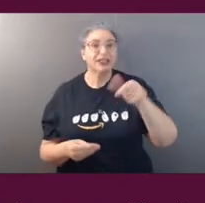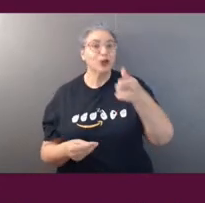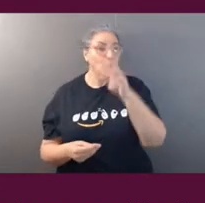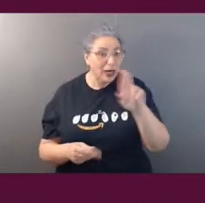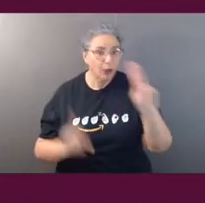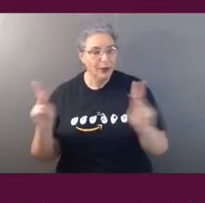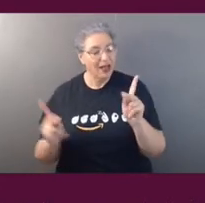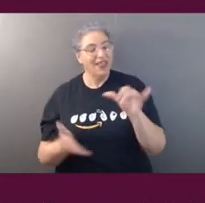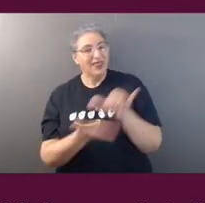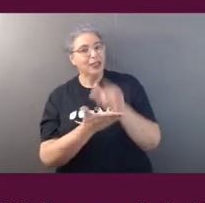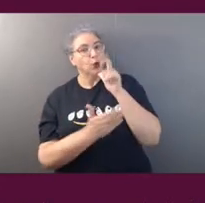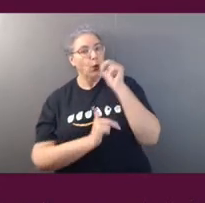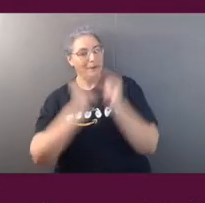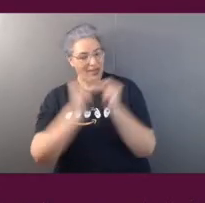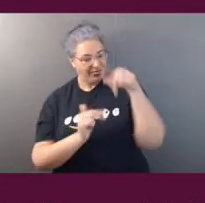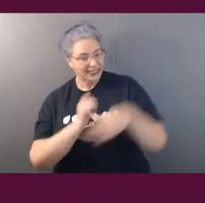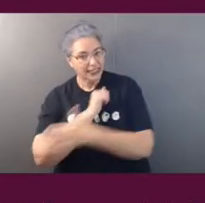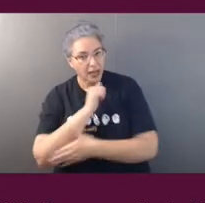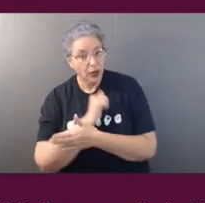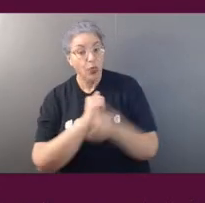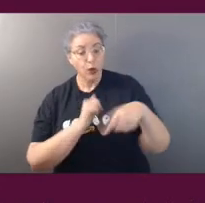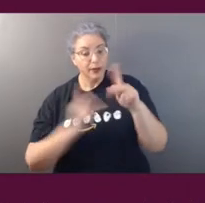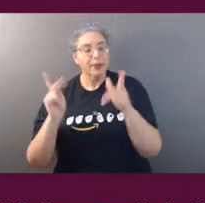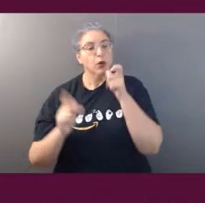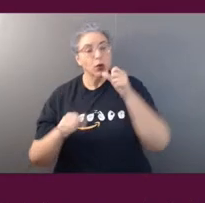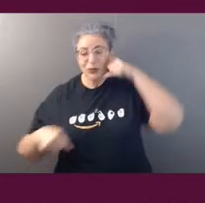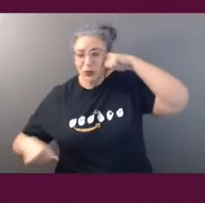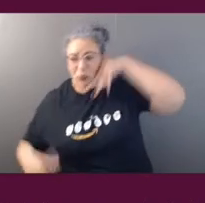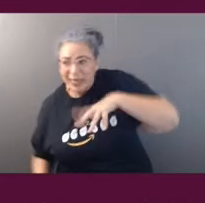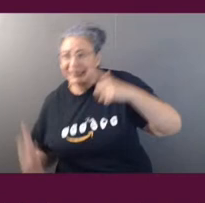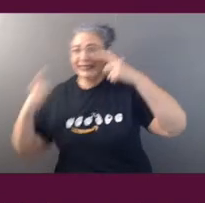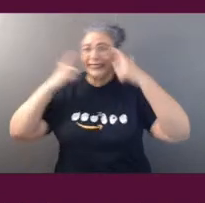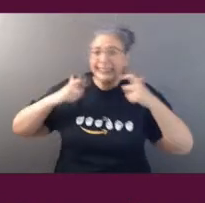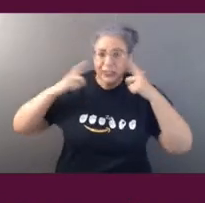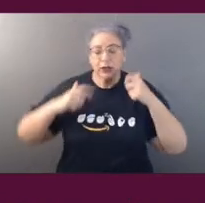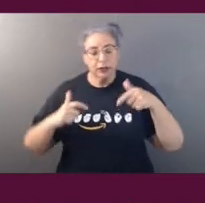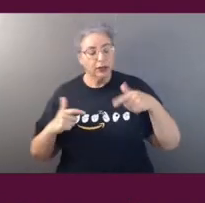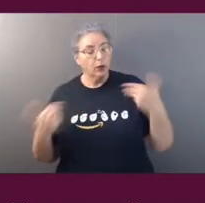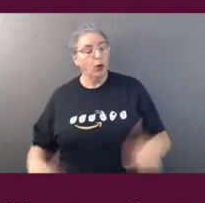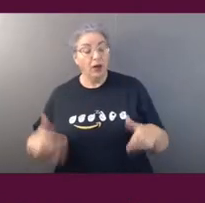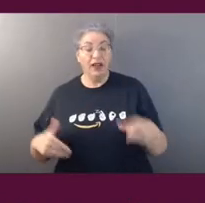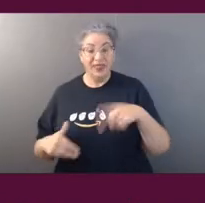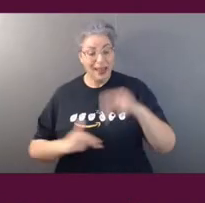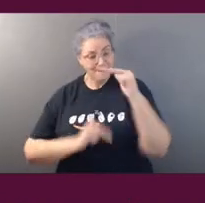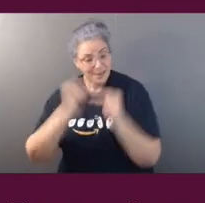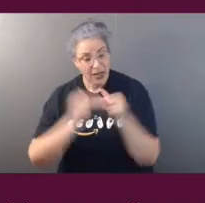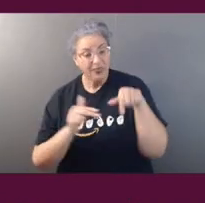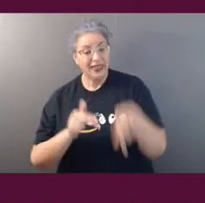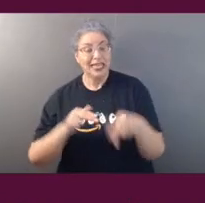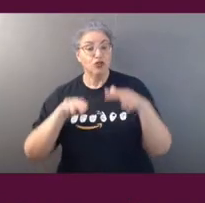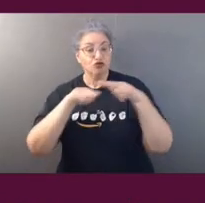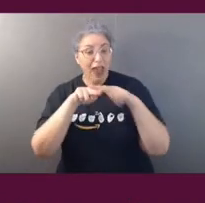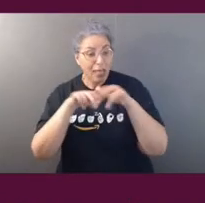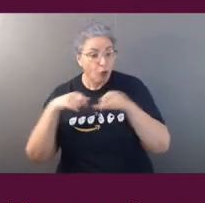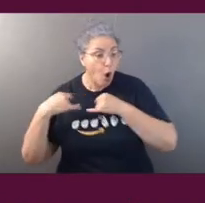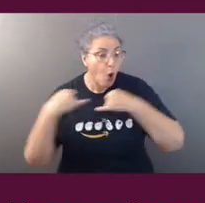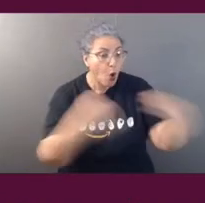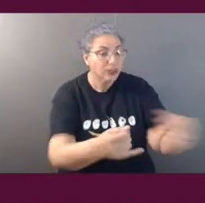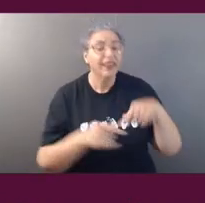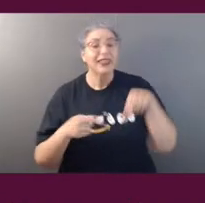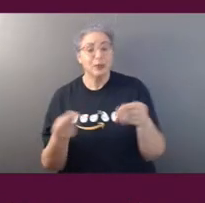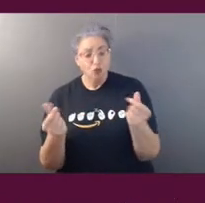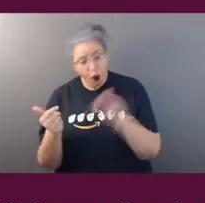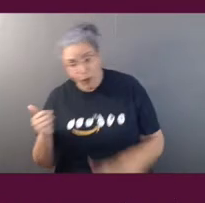country. These are the people that built this country. These are the people that sweat and tears built this, built these properties and built these